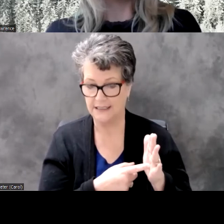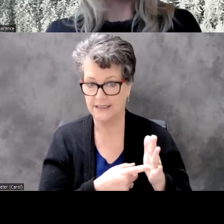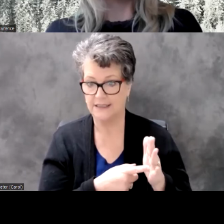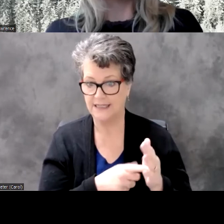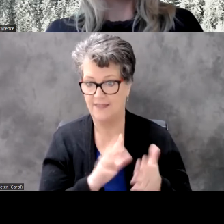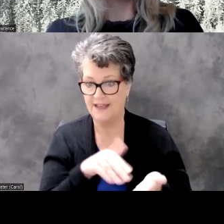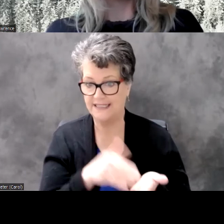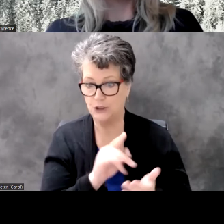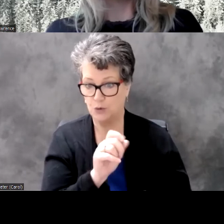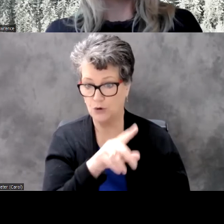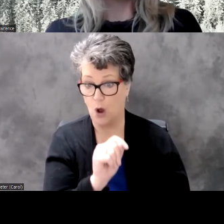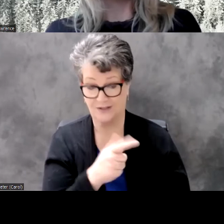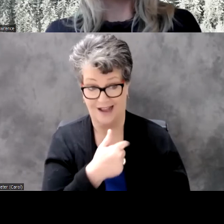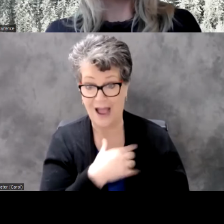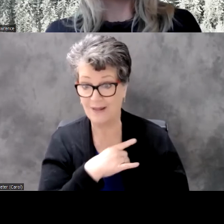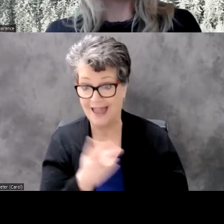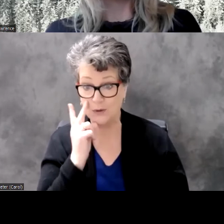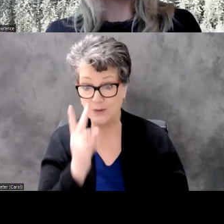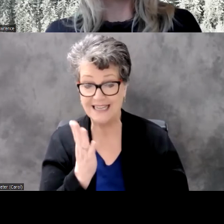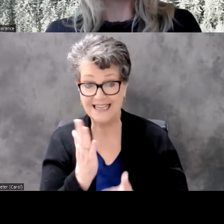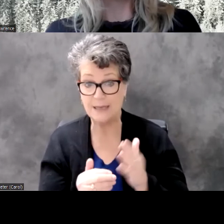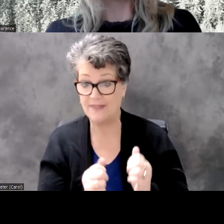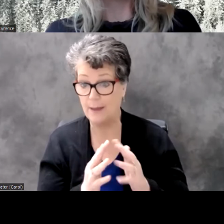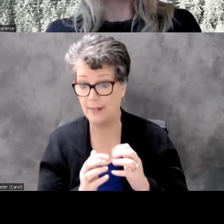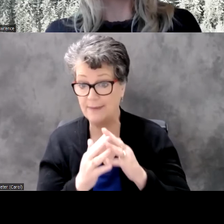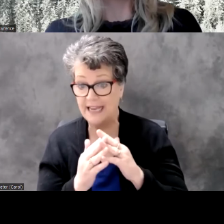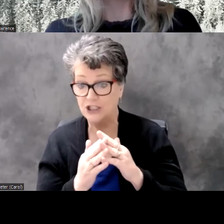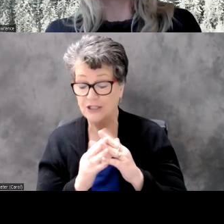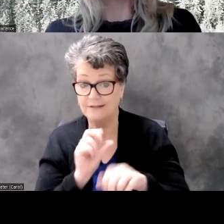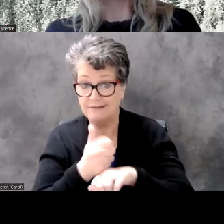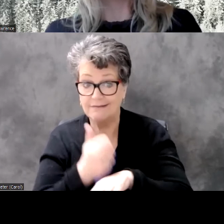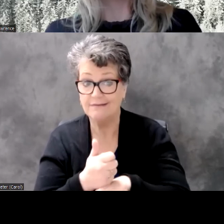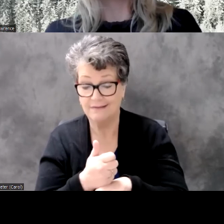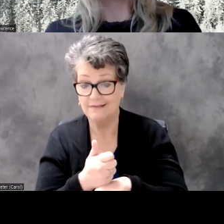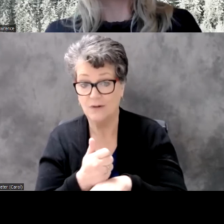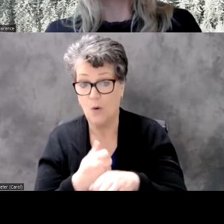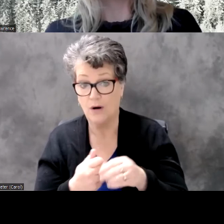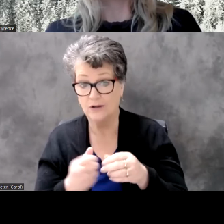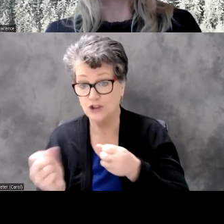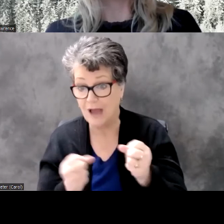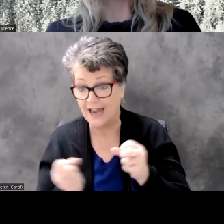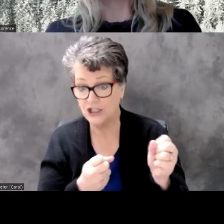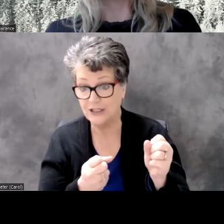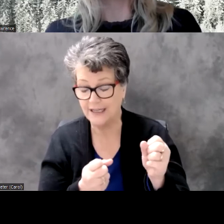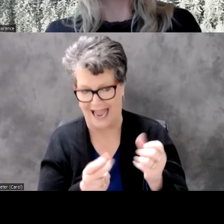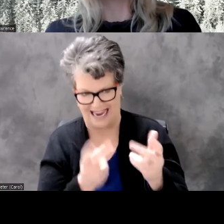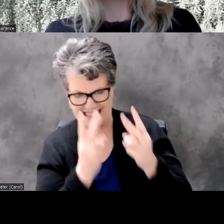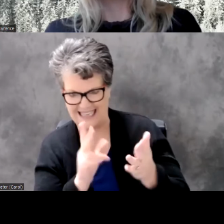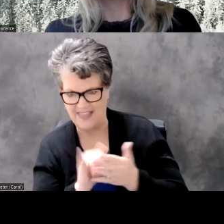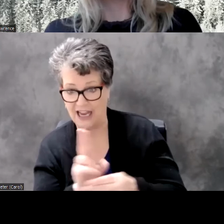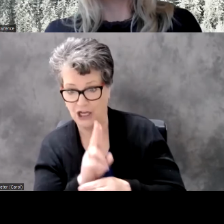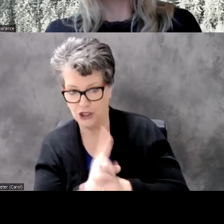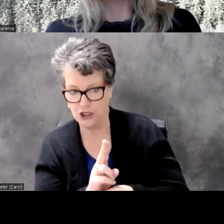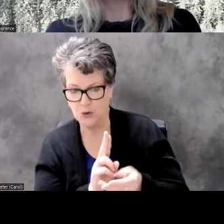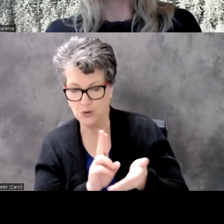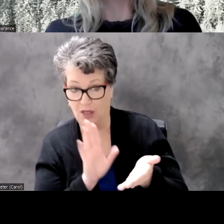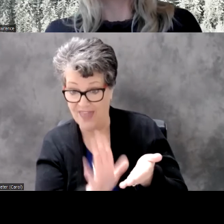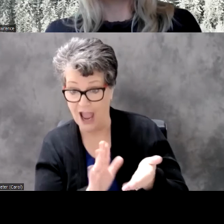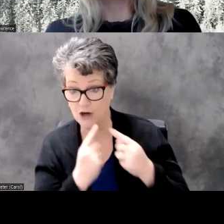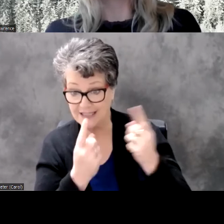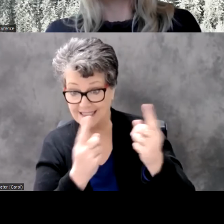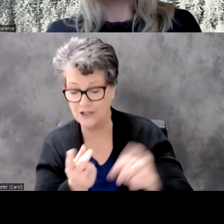Coast, I would like to see some of the implementations and or handouts or strategies so that I can use their successes to